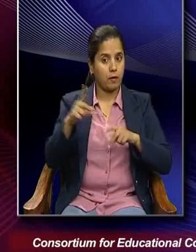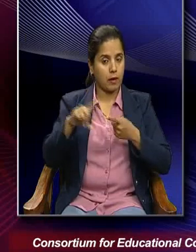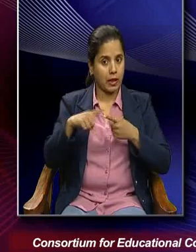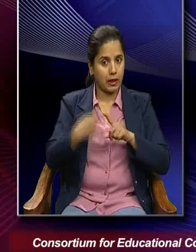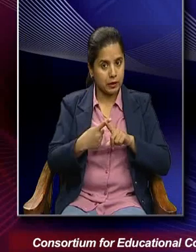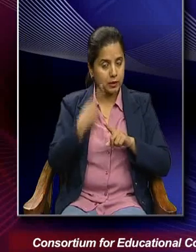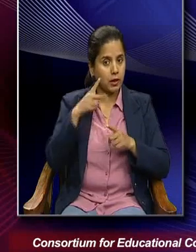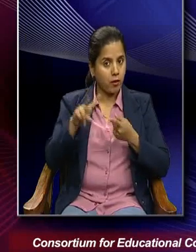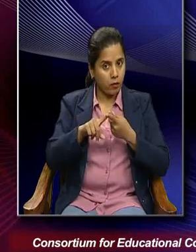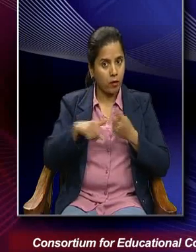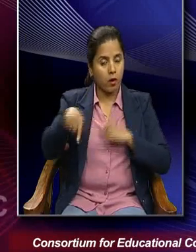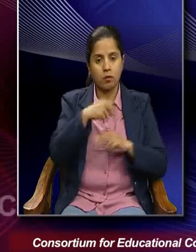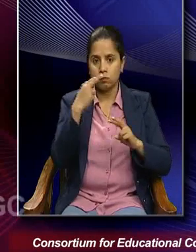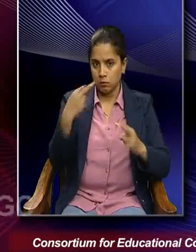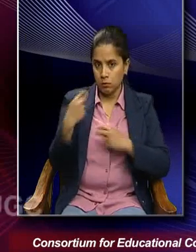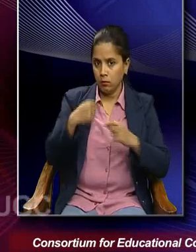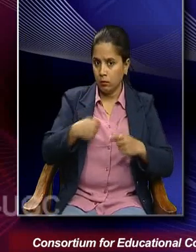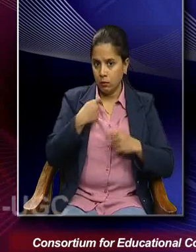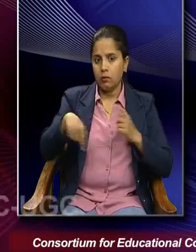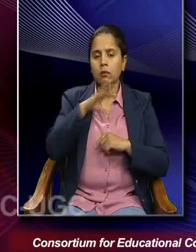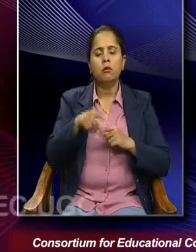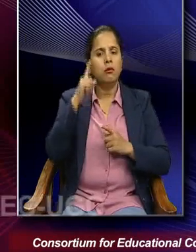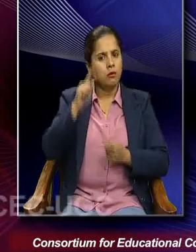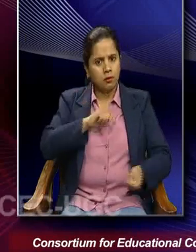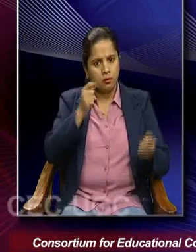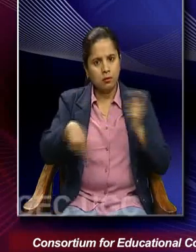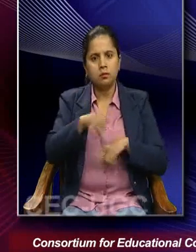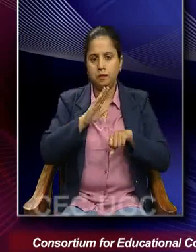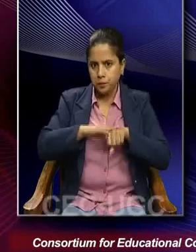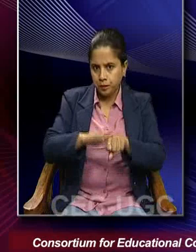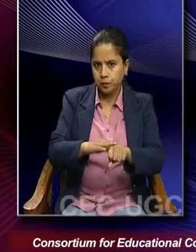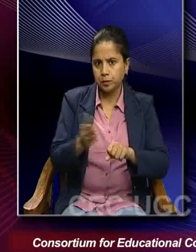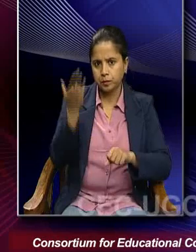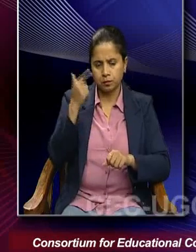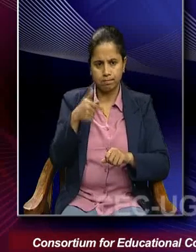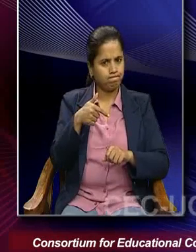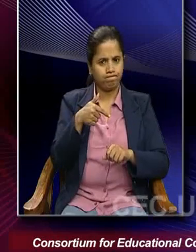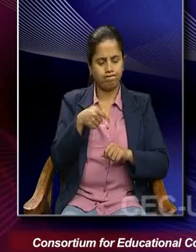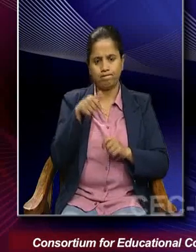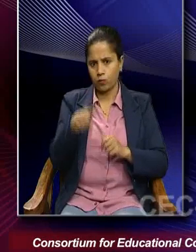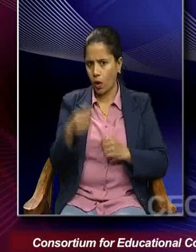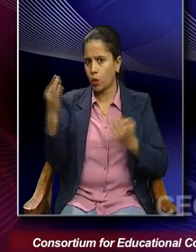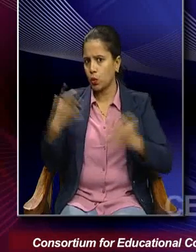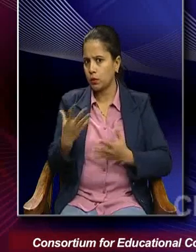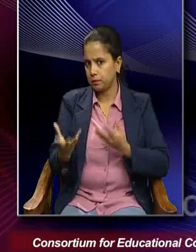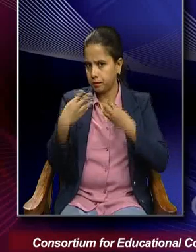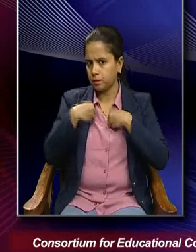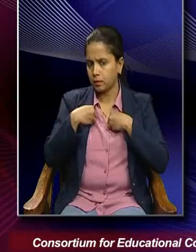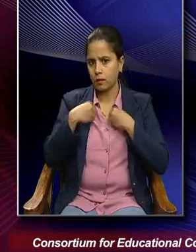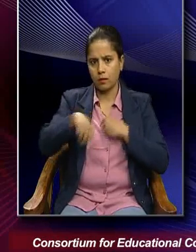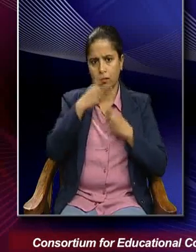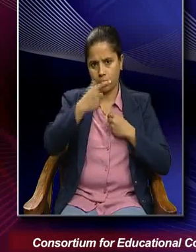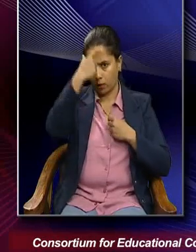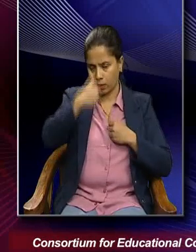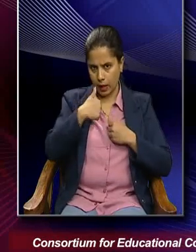of reflexiveness, the turning back of the experience of the individual upon